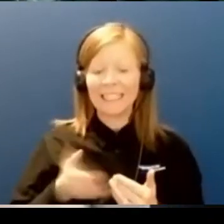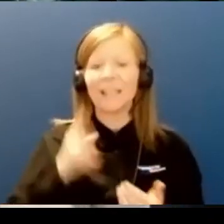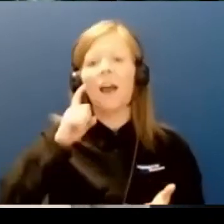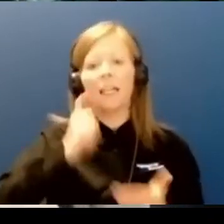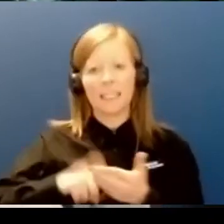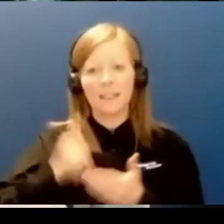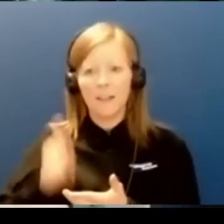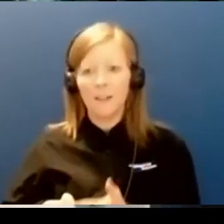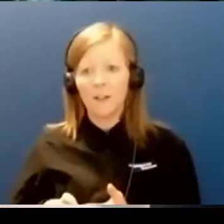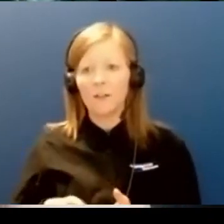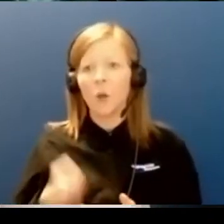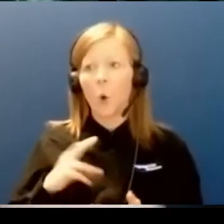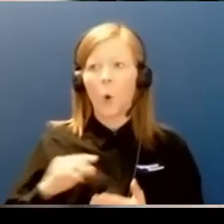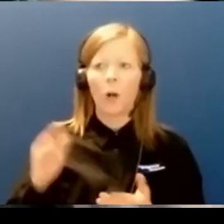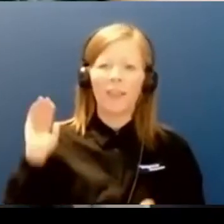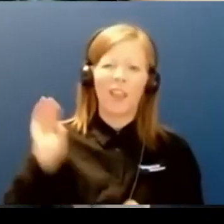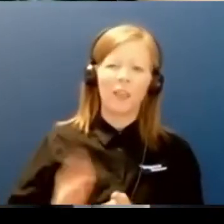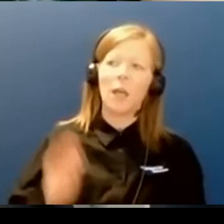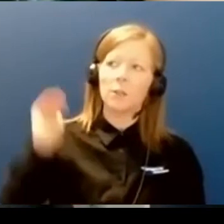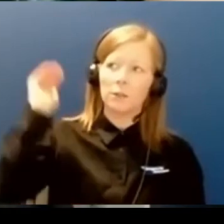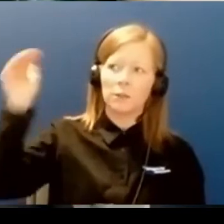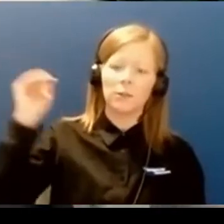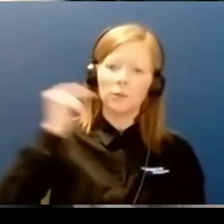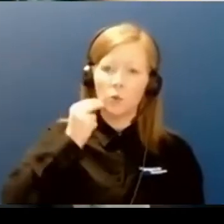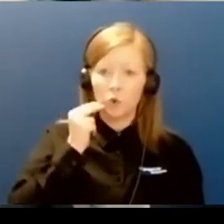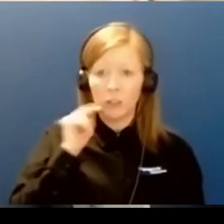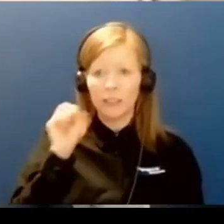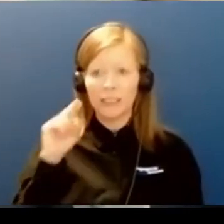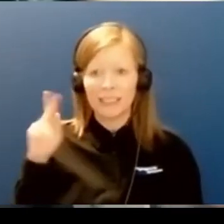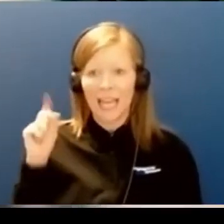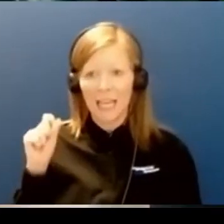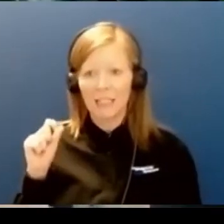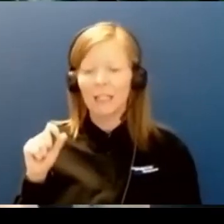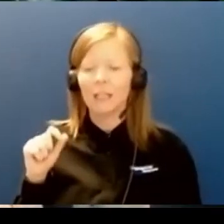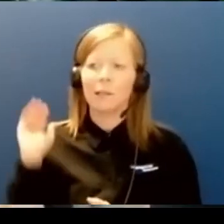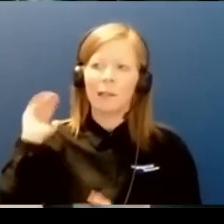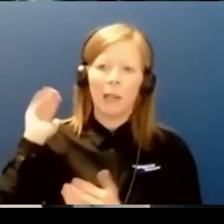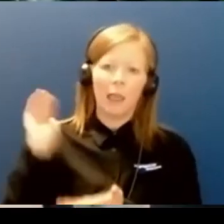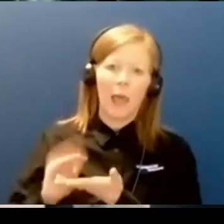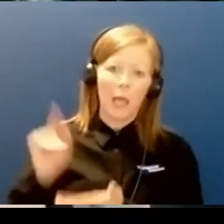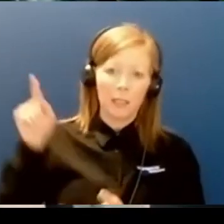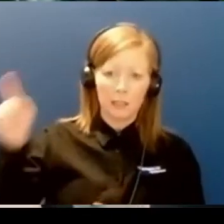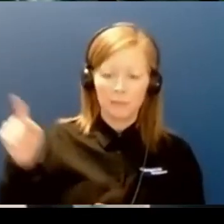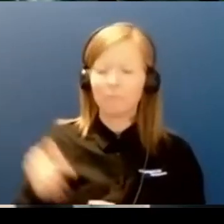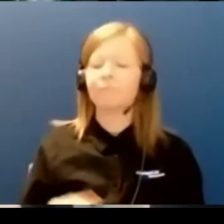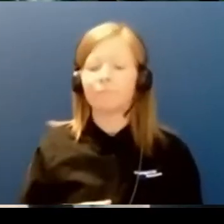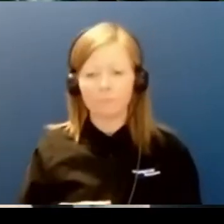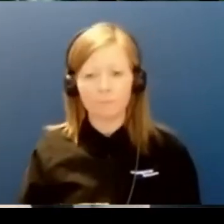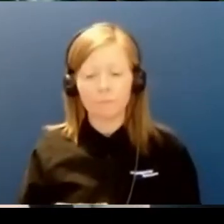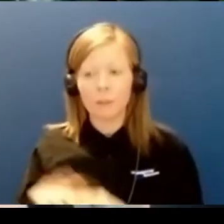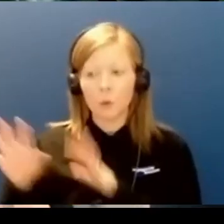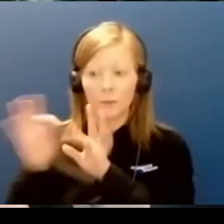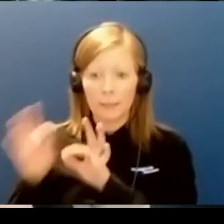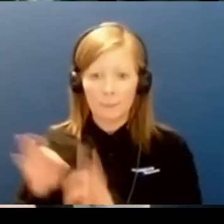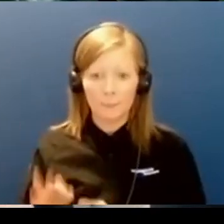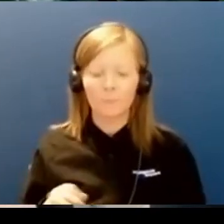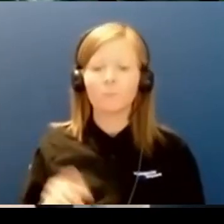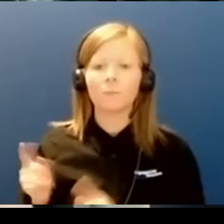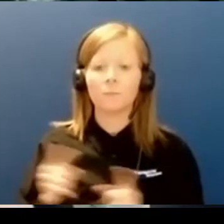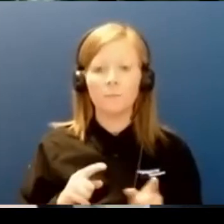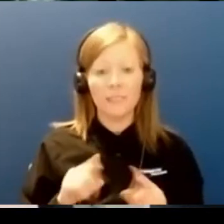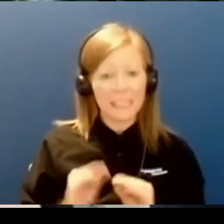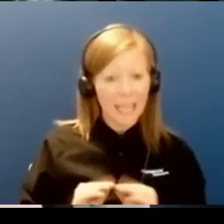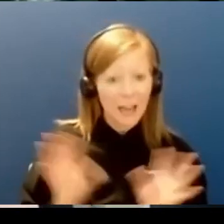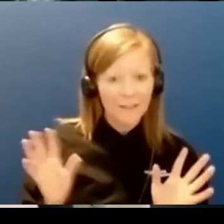Having those less nutritious snacks kind of hidden in a place where it's not as easily accessible to the kids as well. And then, obviously we